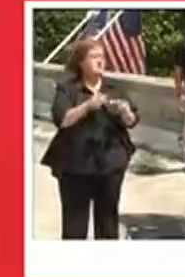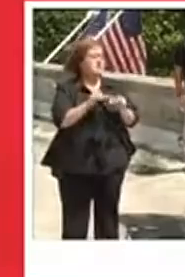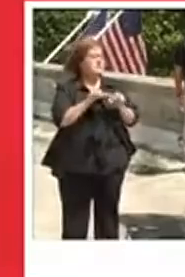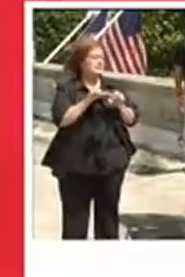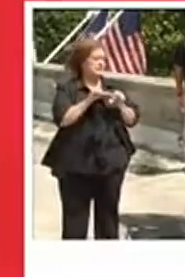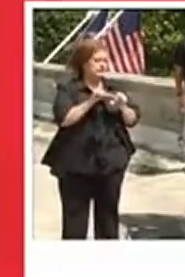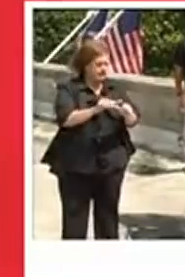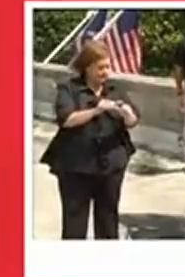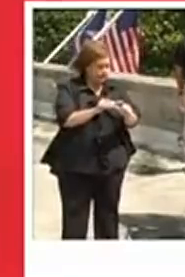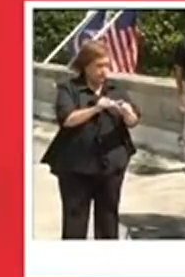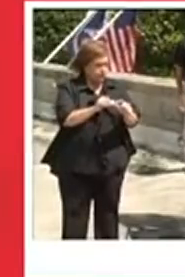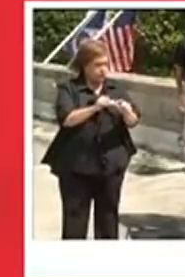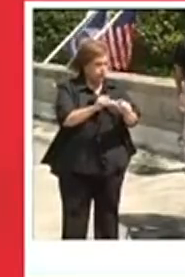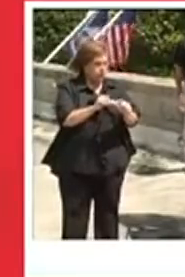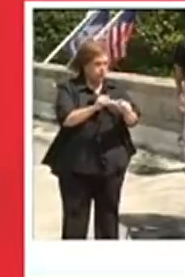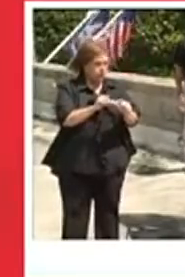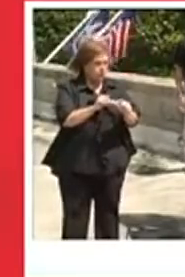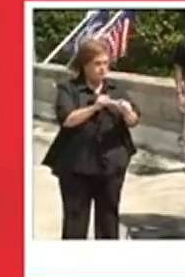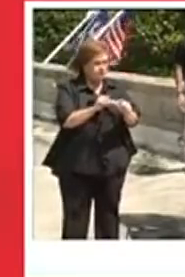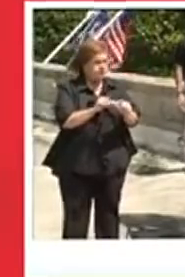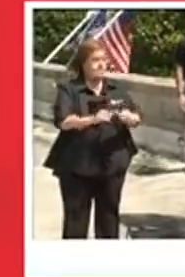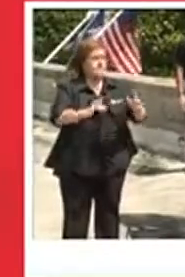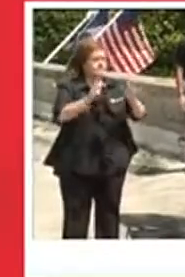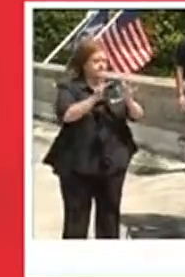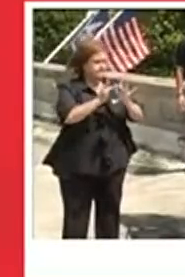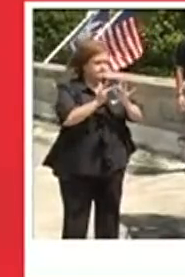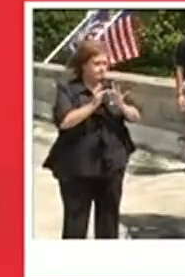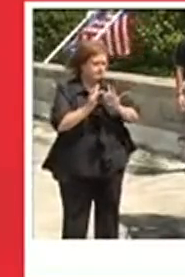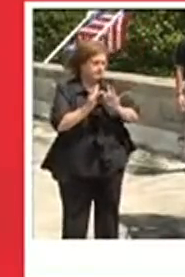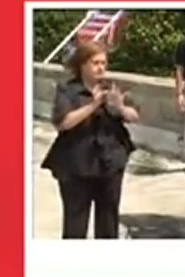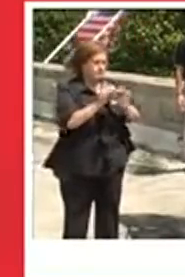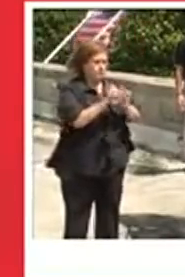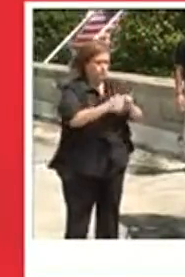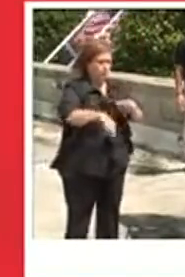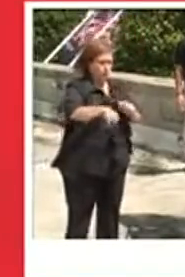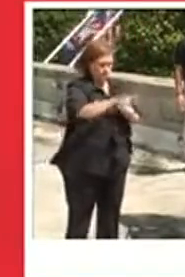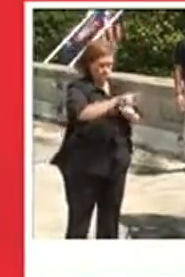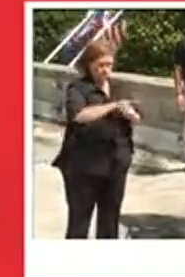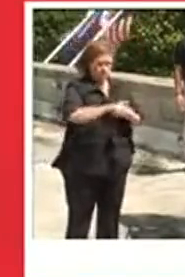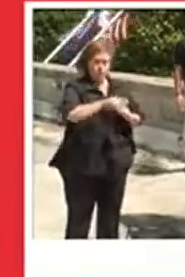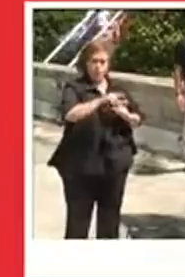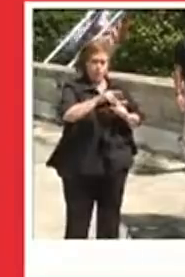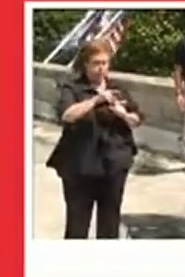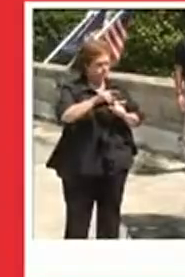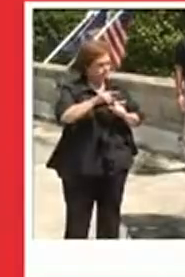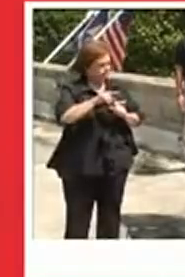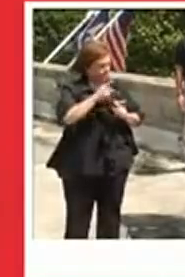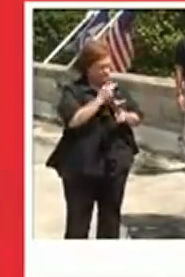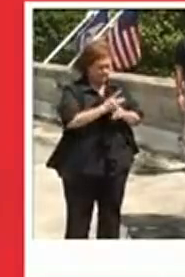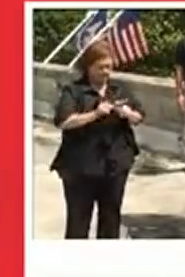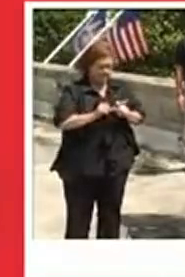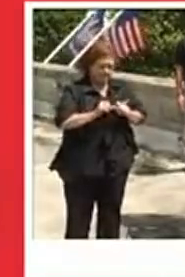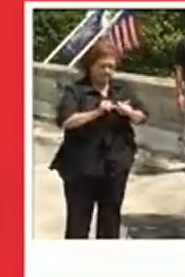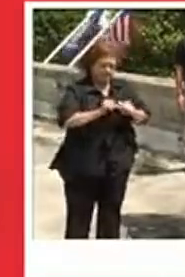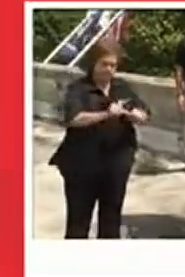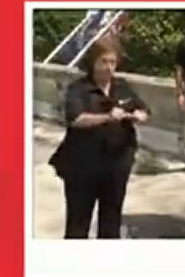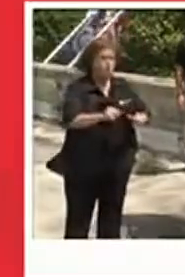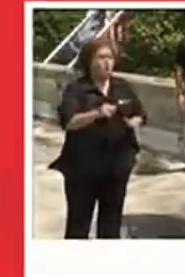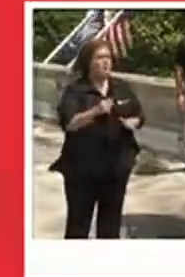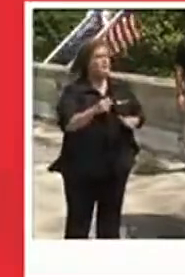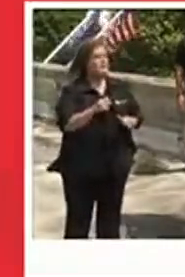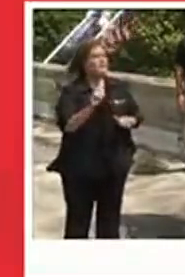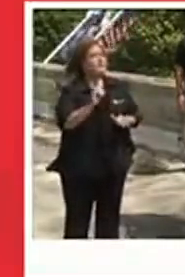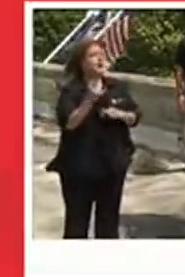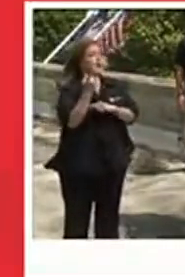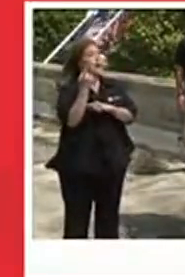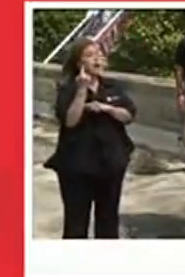stay in close contact and communication with the public every step of the way. We saw this